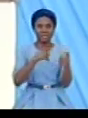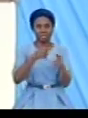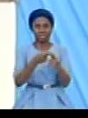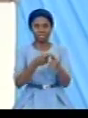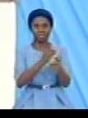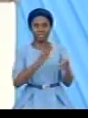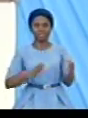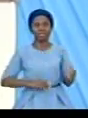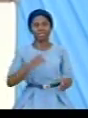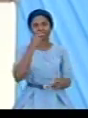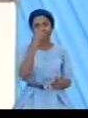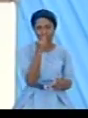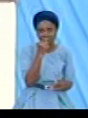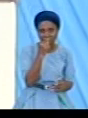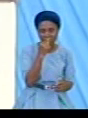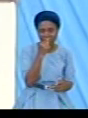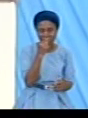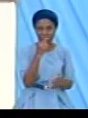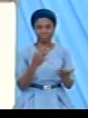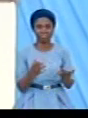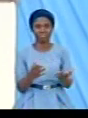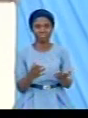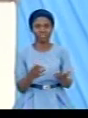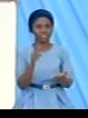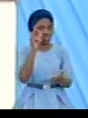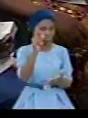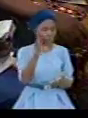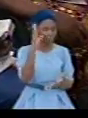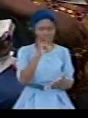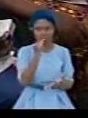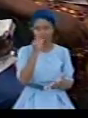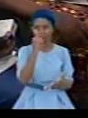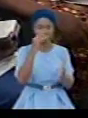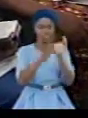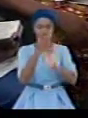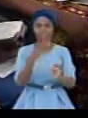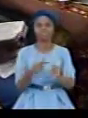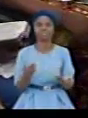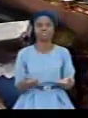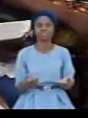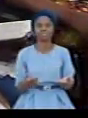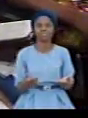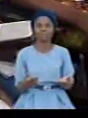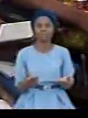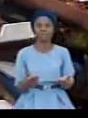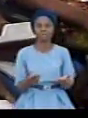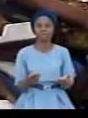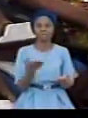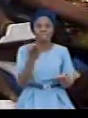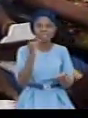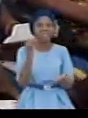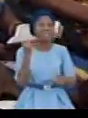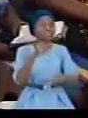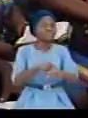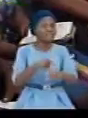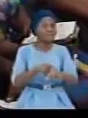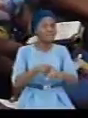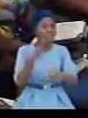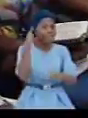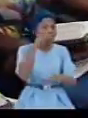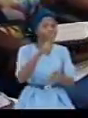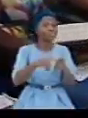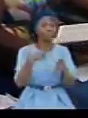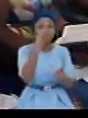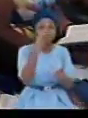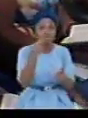and he kept quiet? You will not keep quiet. There's a time to speak. And that time